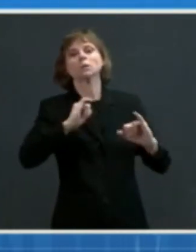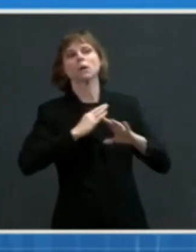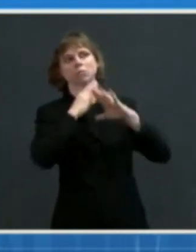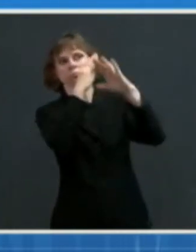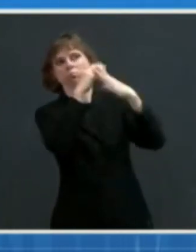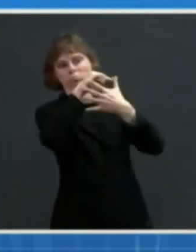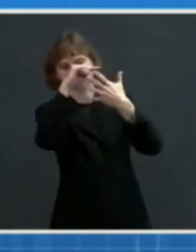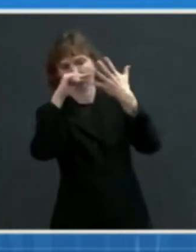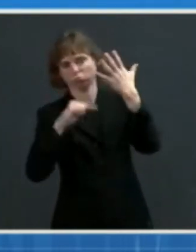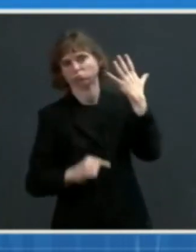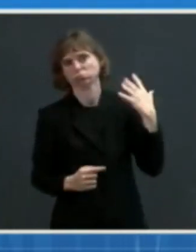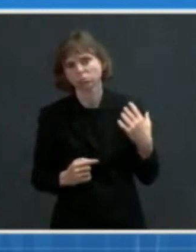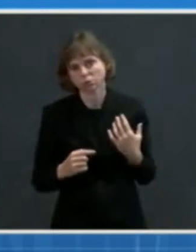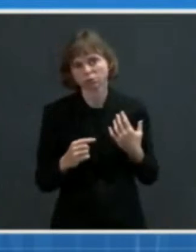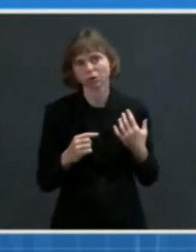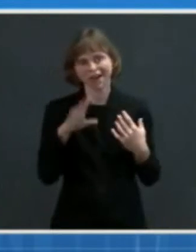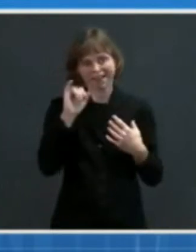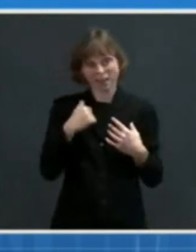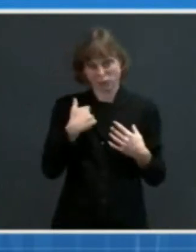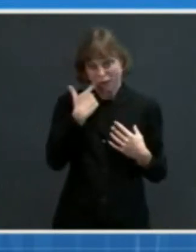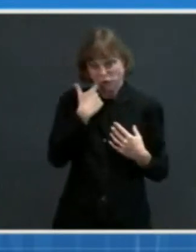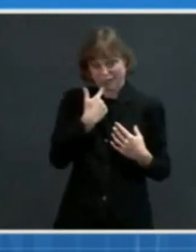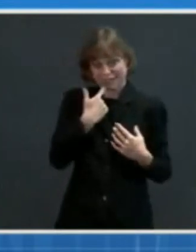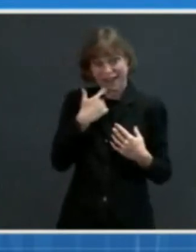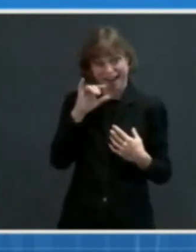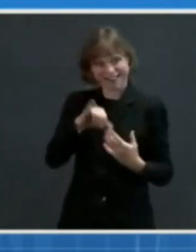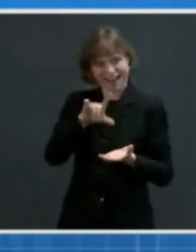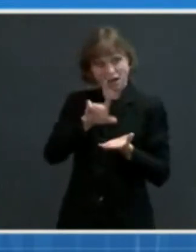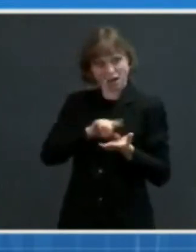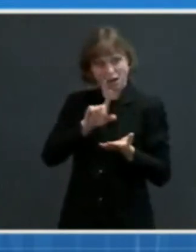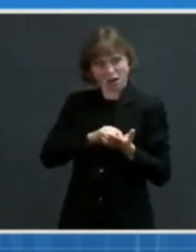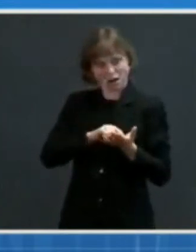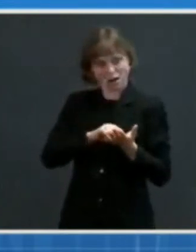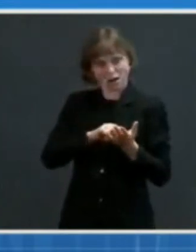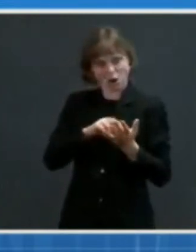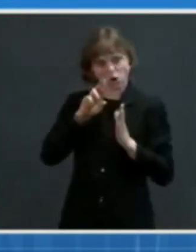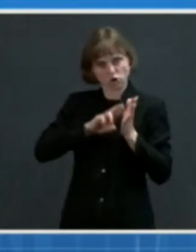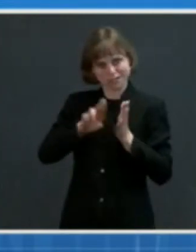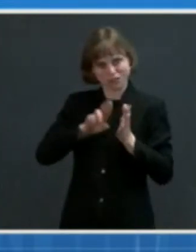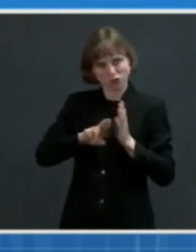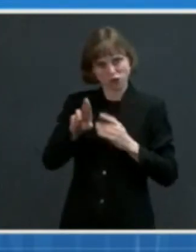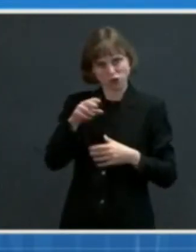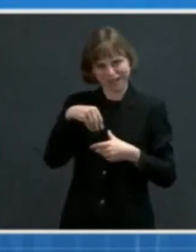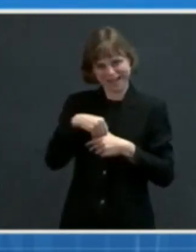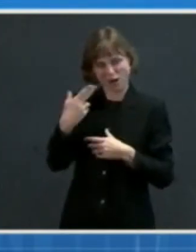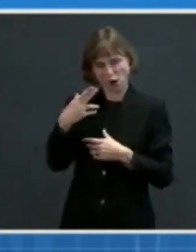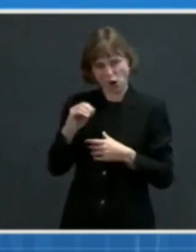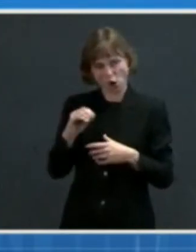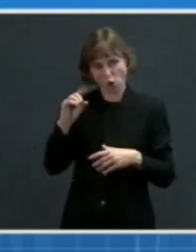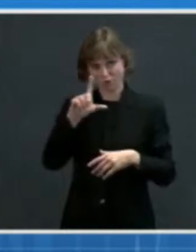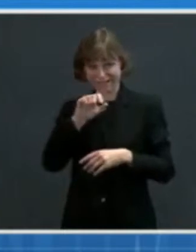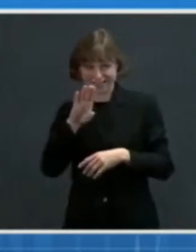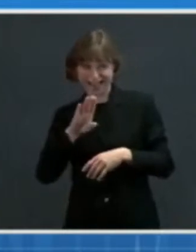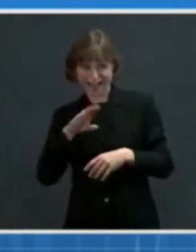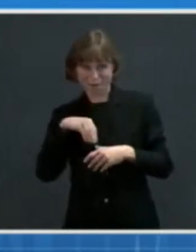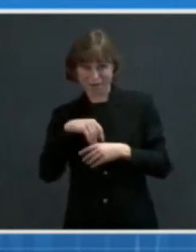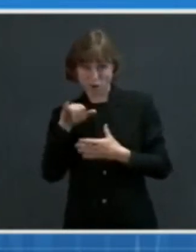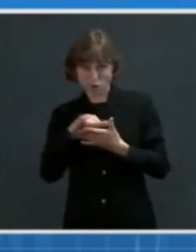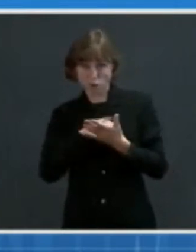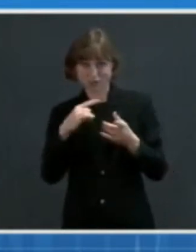Ho's laboratory in New York indicated that there's a diminution in the capability